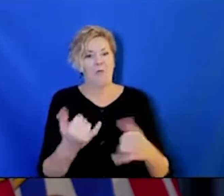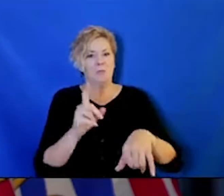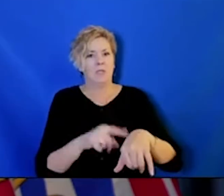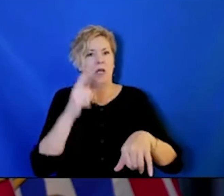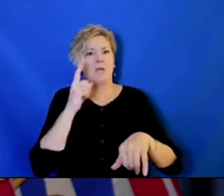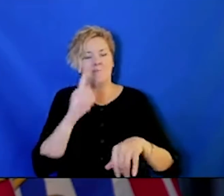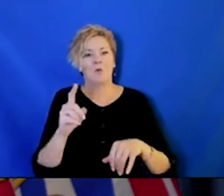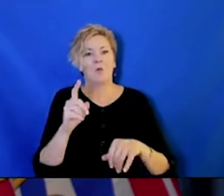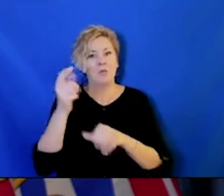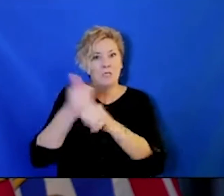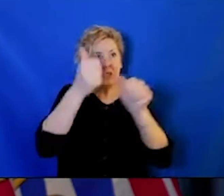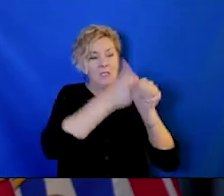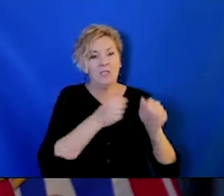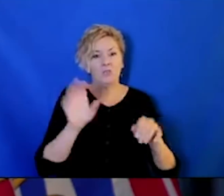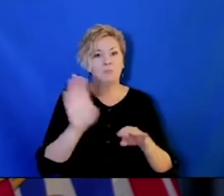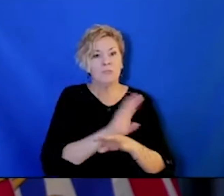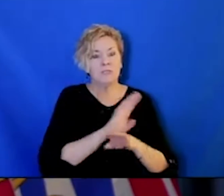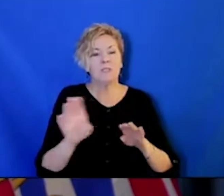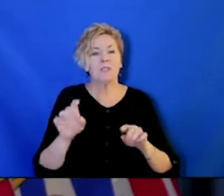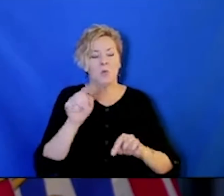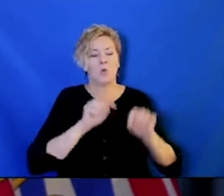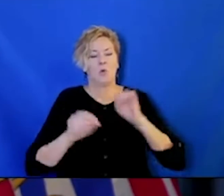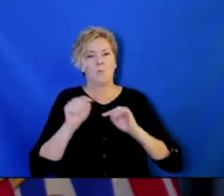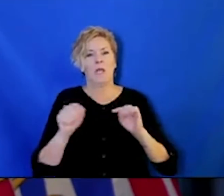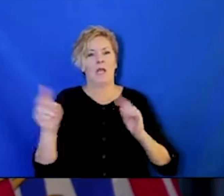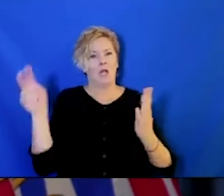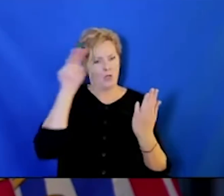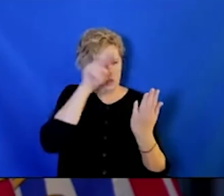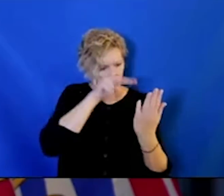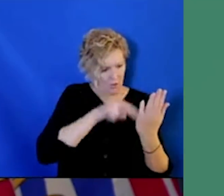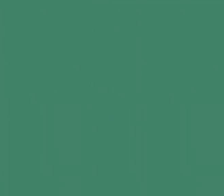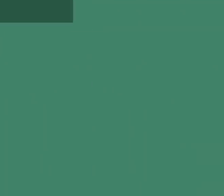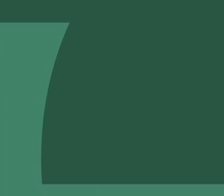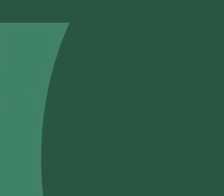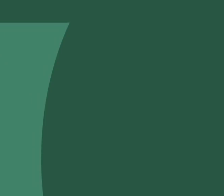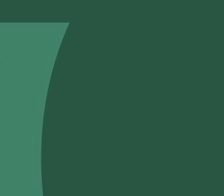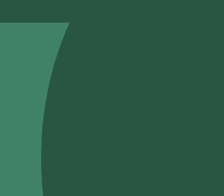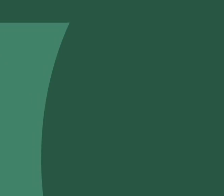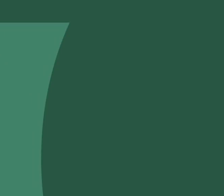and make sure that we're doing all of them and following them meticulously.